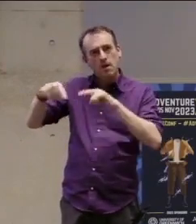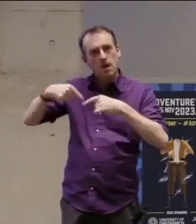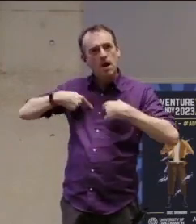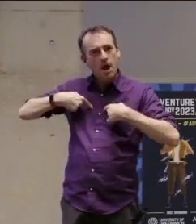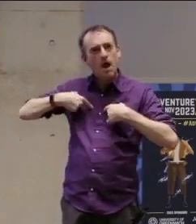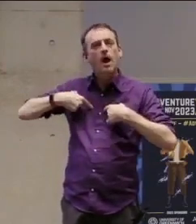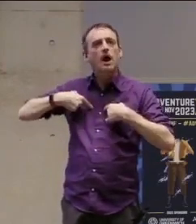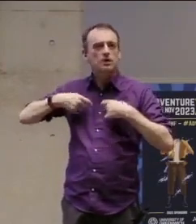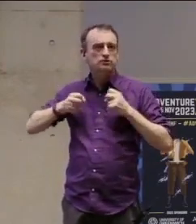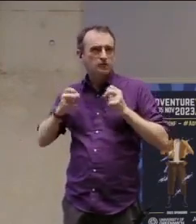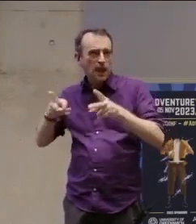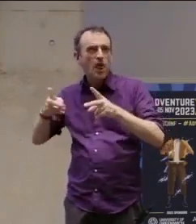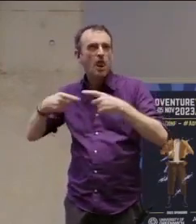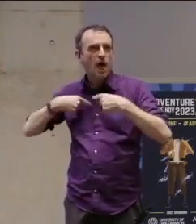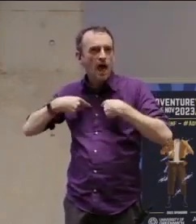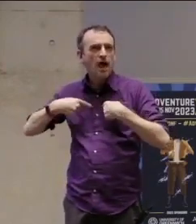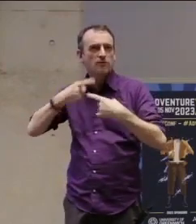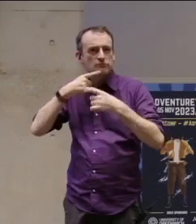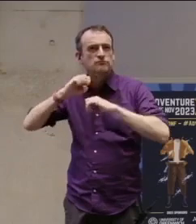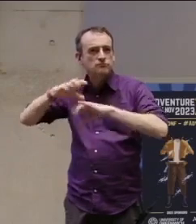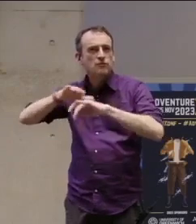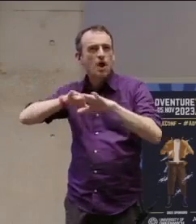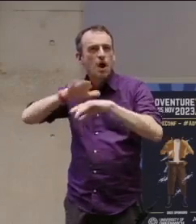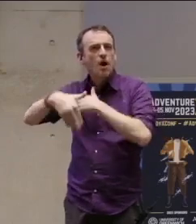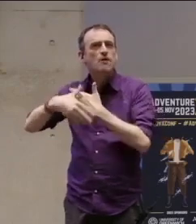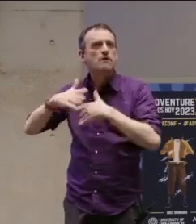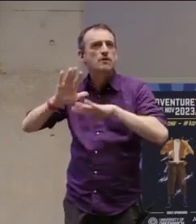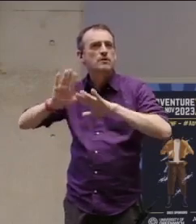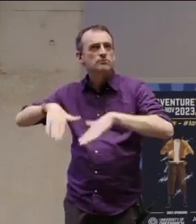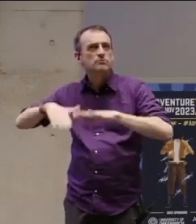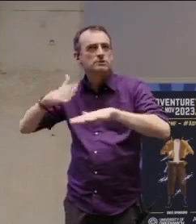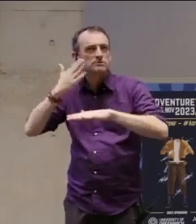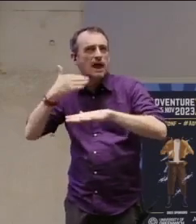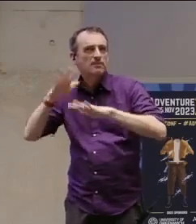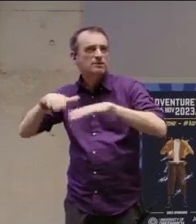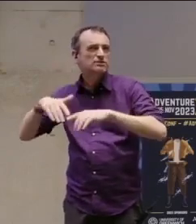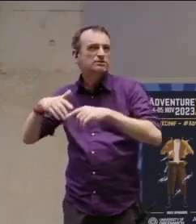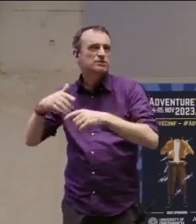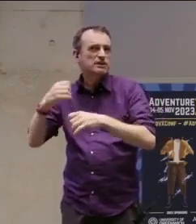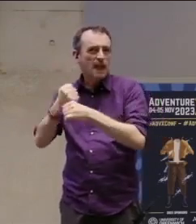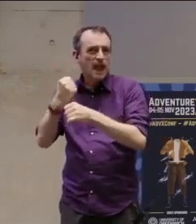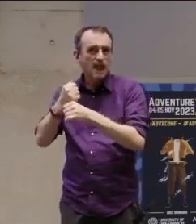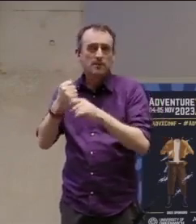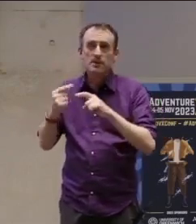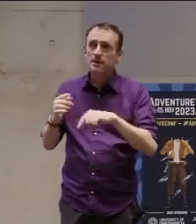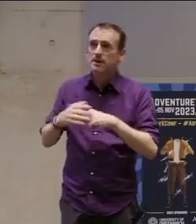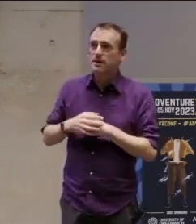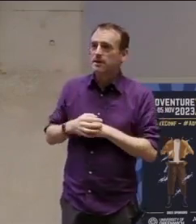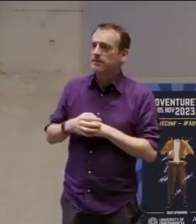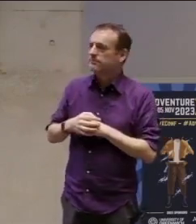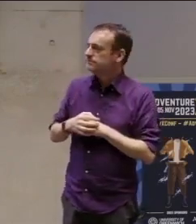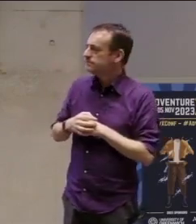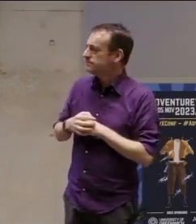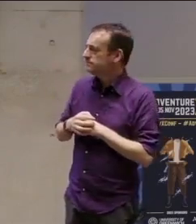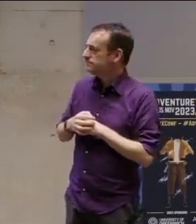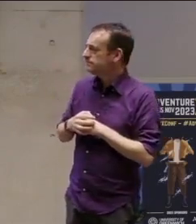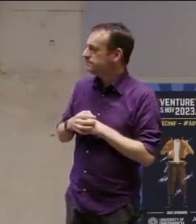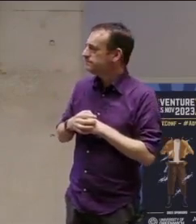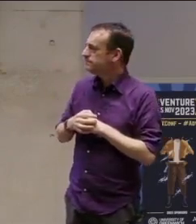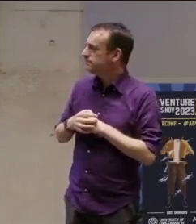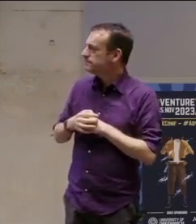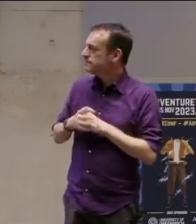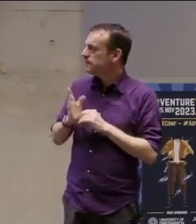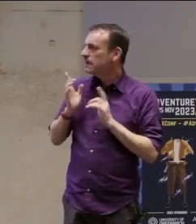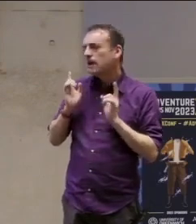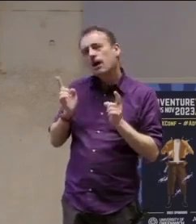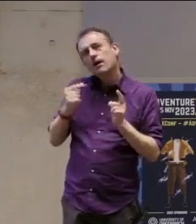had a lot of conversation around it already. I was kind of already building into it. So I think that was like beneficial for me in terms of building it. But I